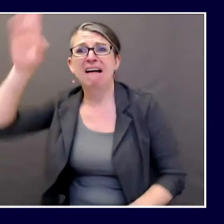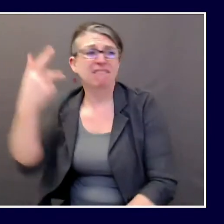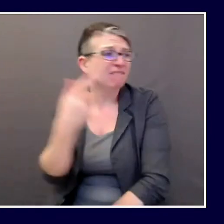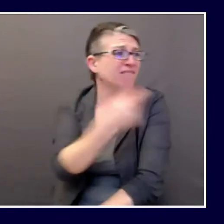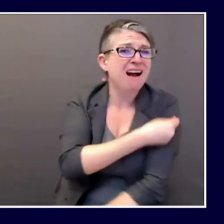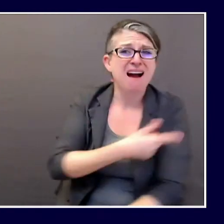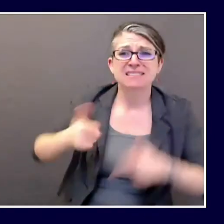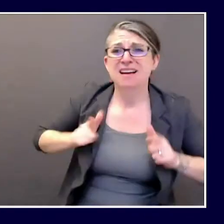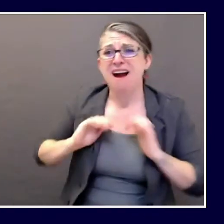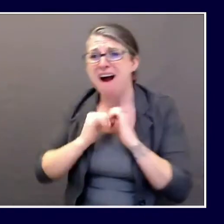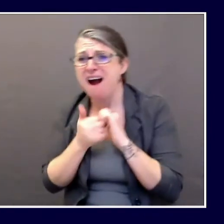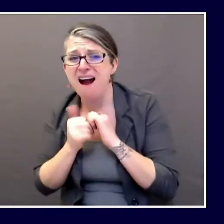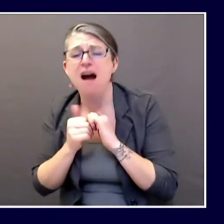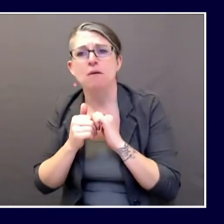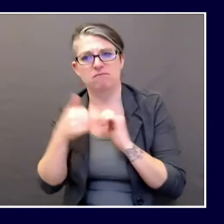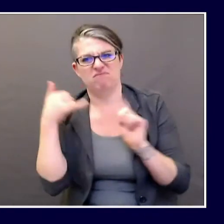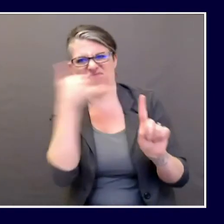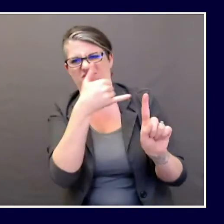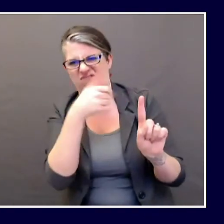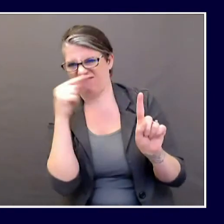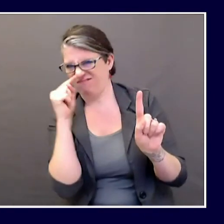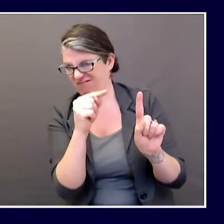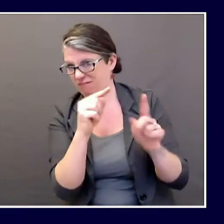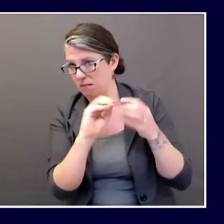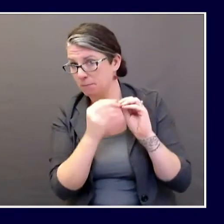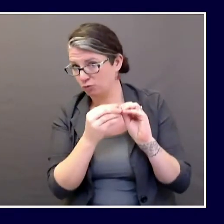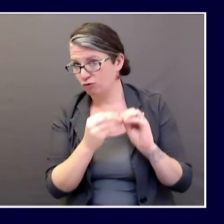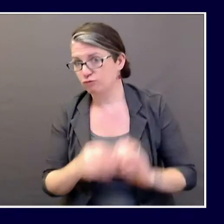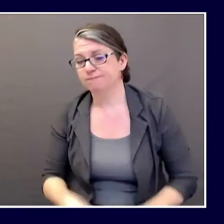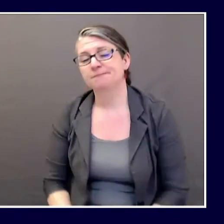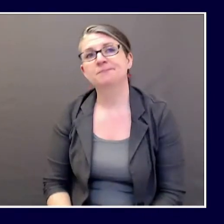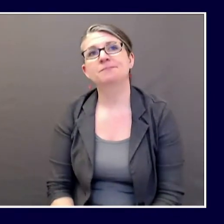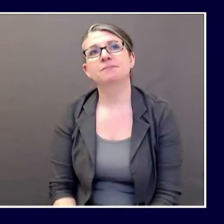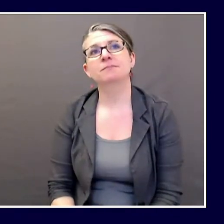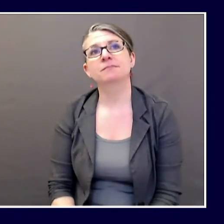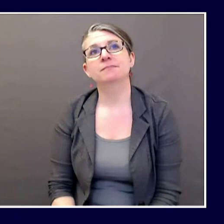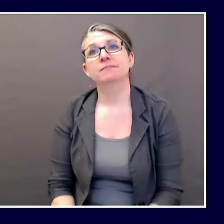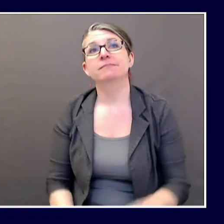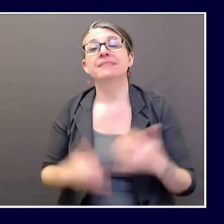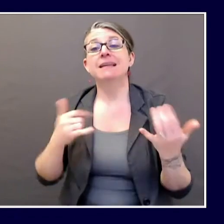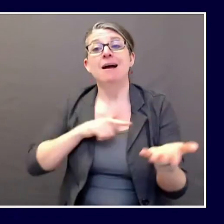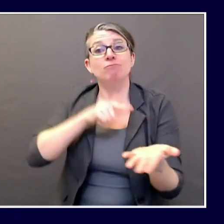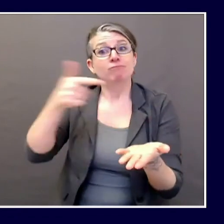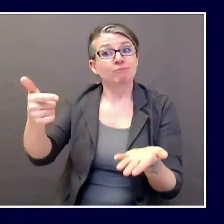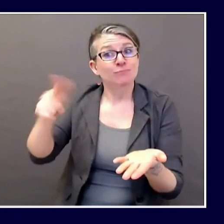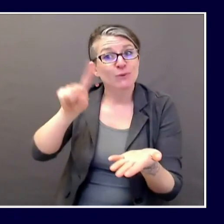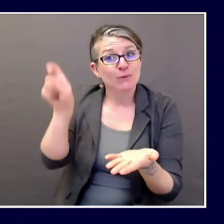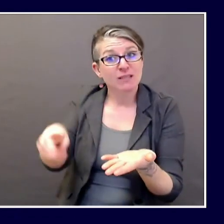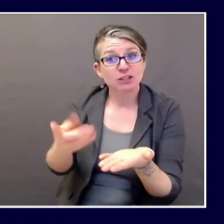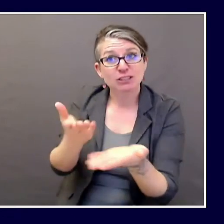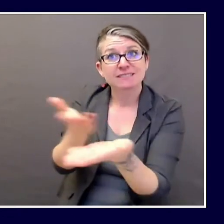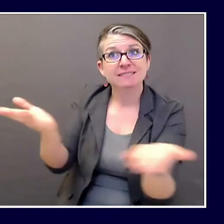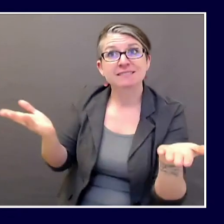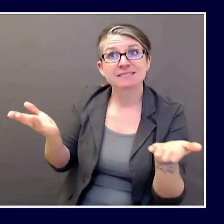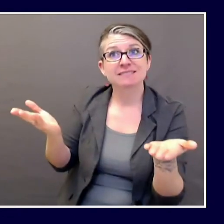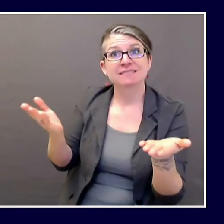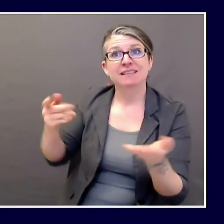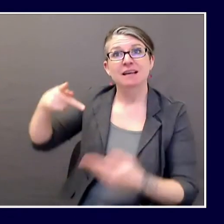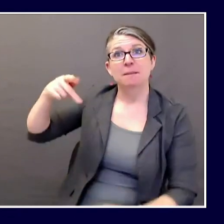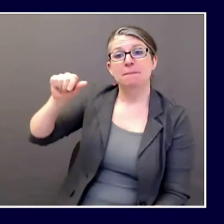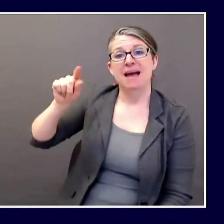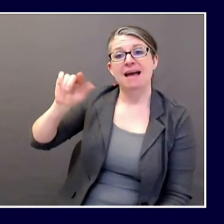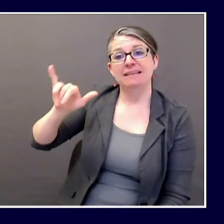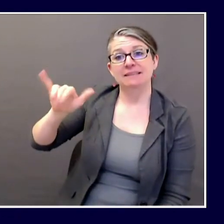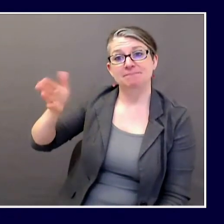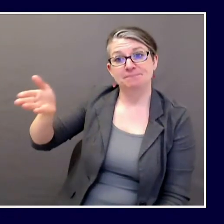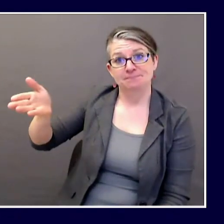I'm going to turn things over to our colleagues in the media. The first question for the afternoon goes to Patty White. Thanks, Dr. Shah. I'm wondering if you